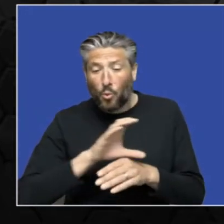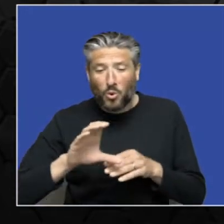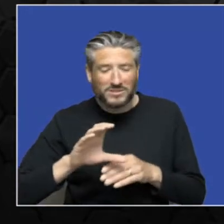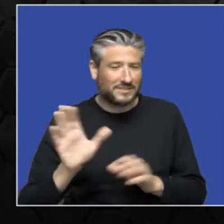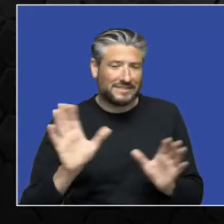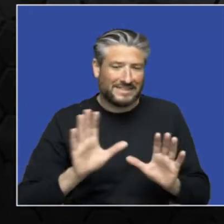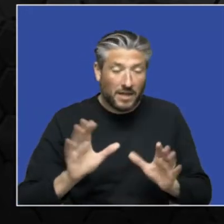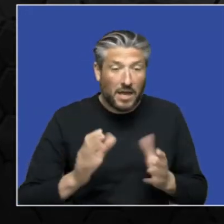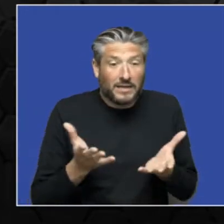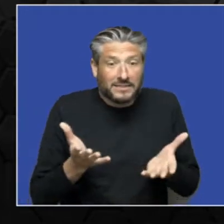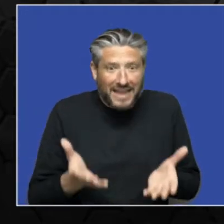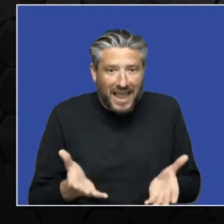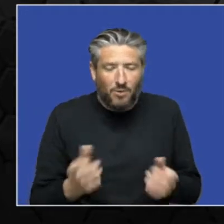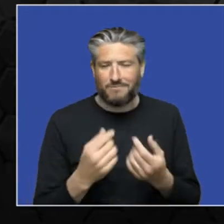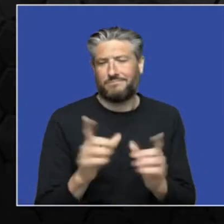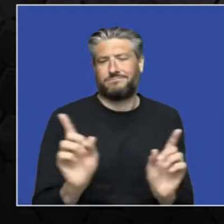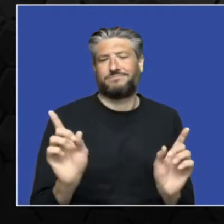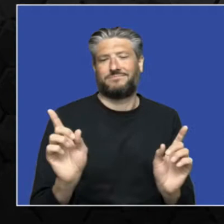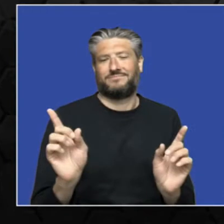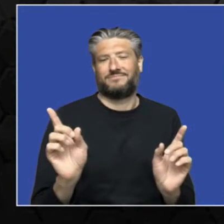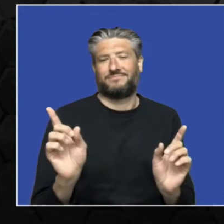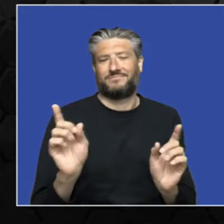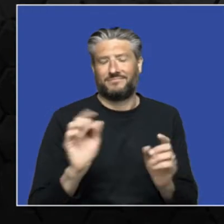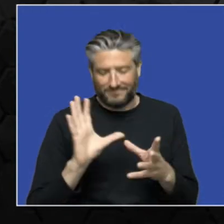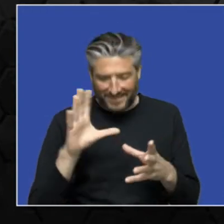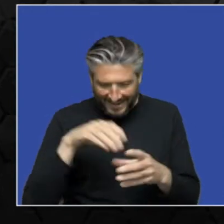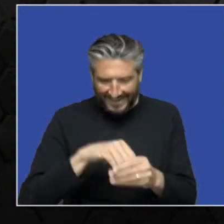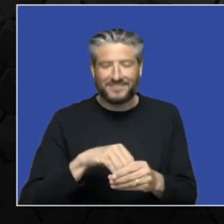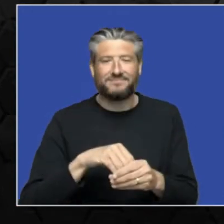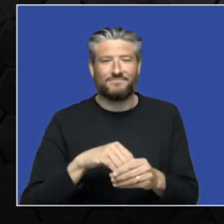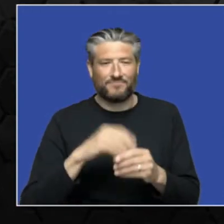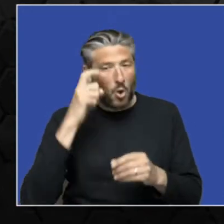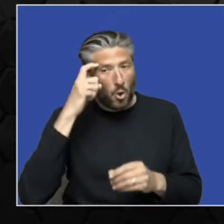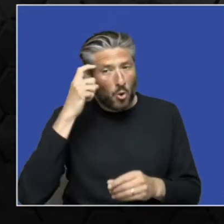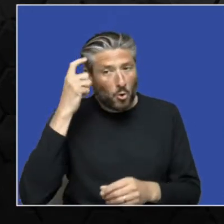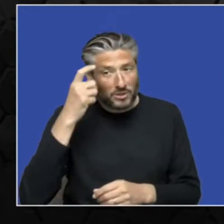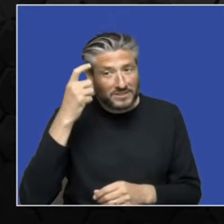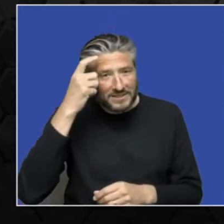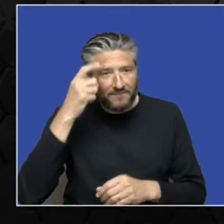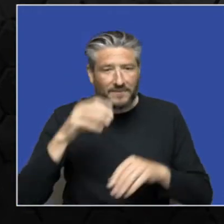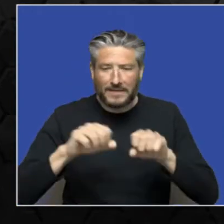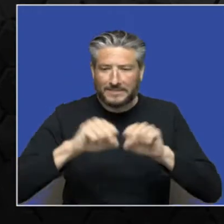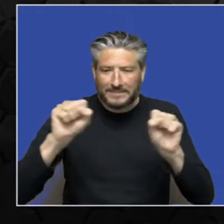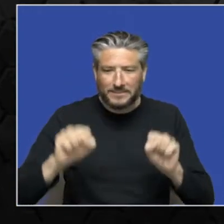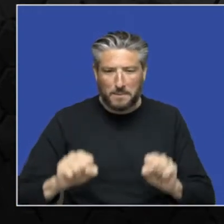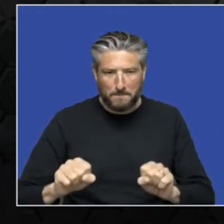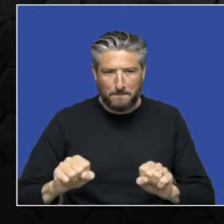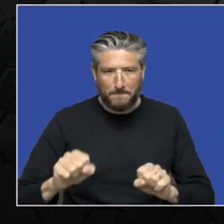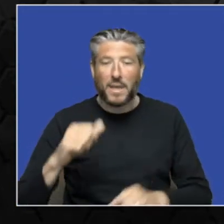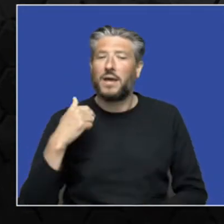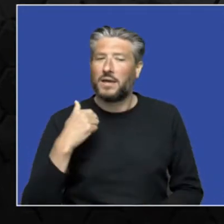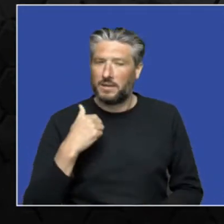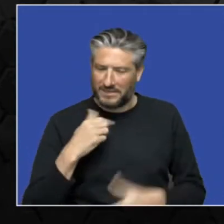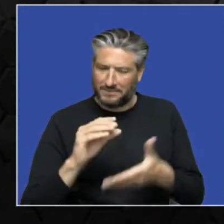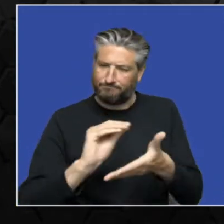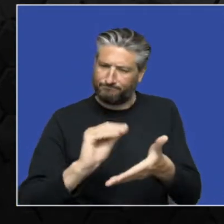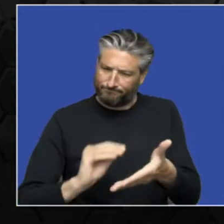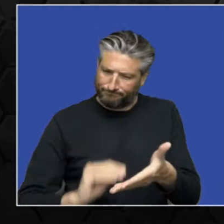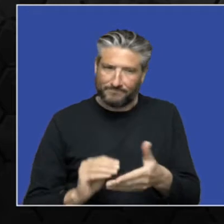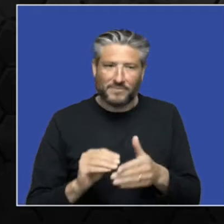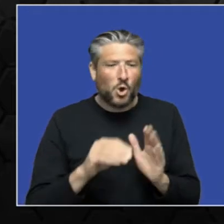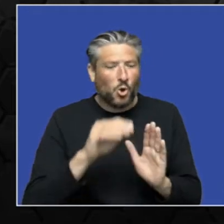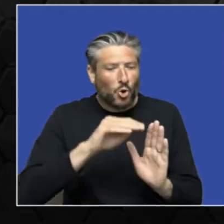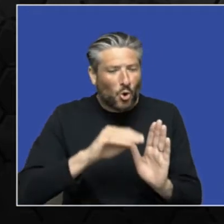systems, and there we've written some Python code in respect to machine learning. So how about